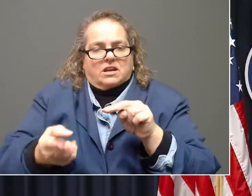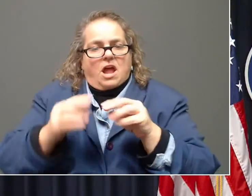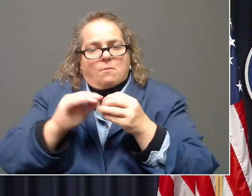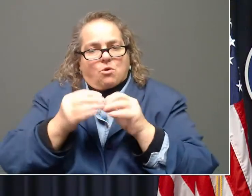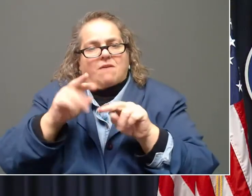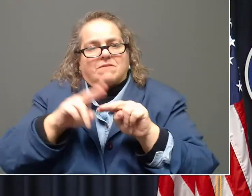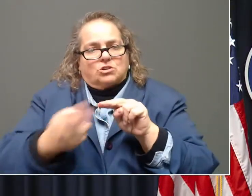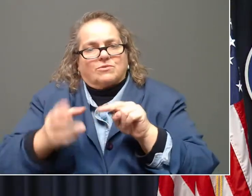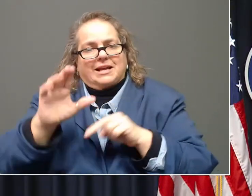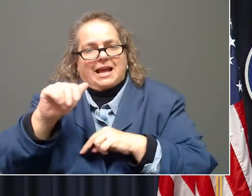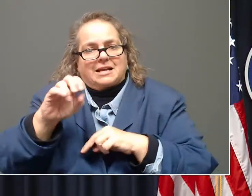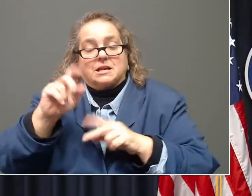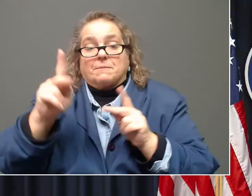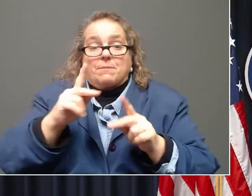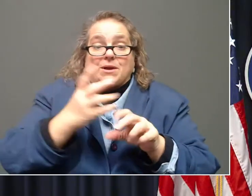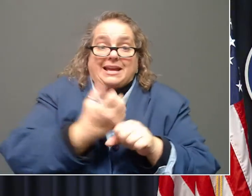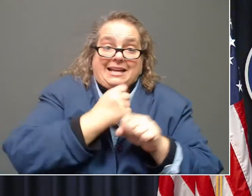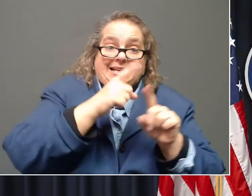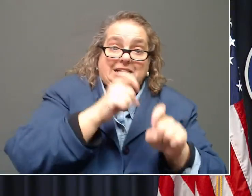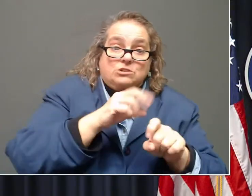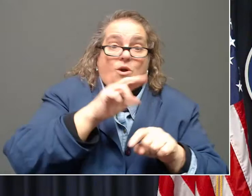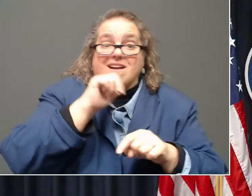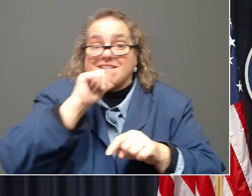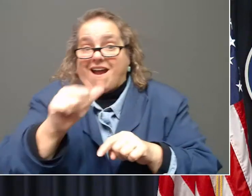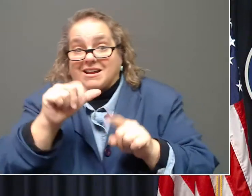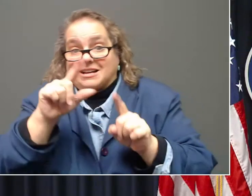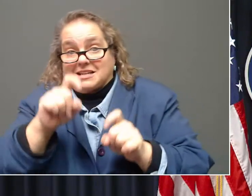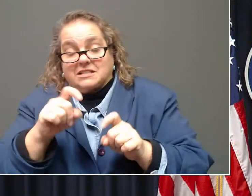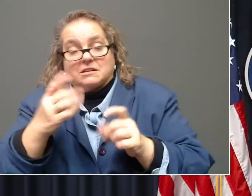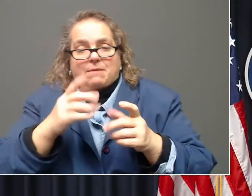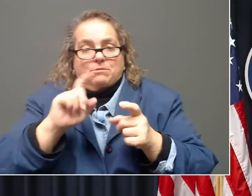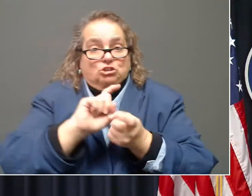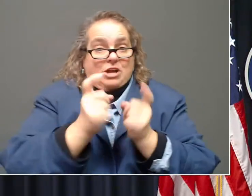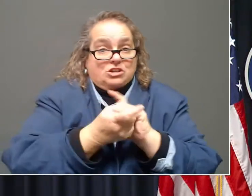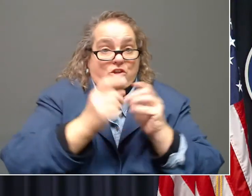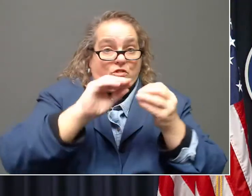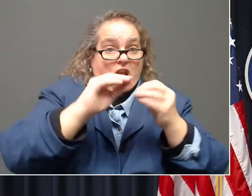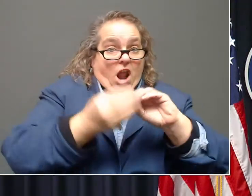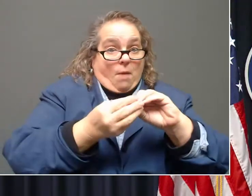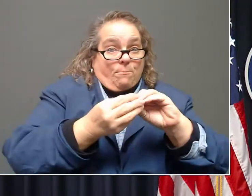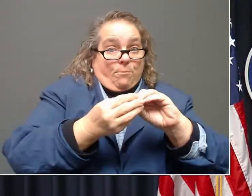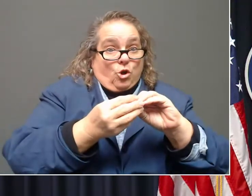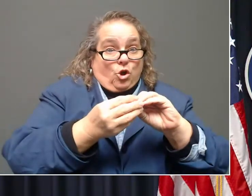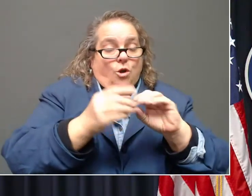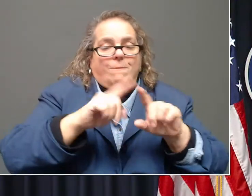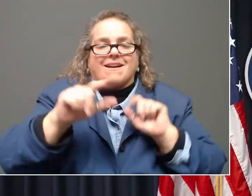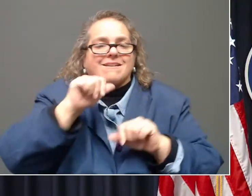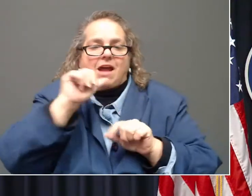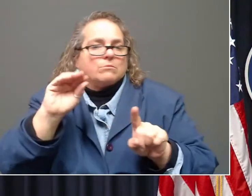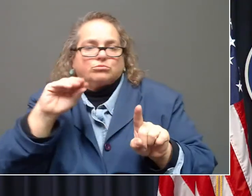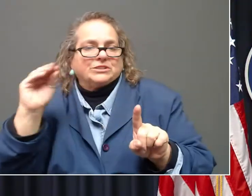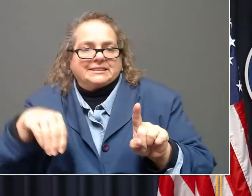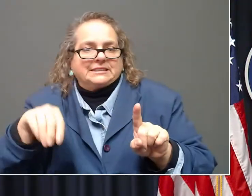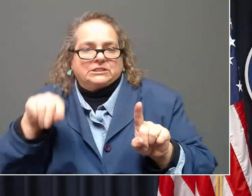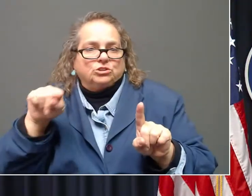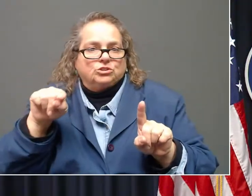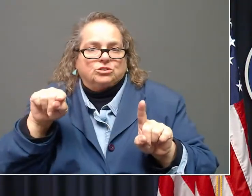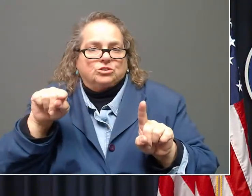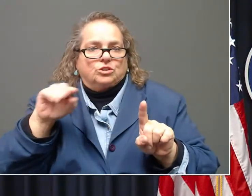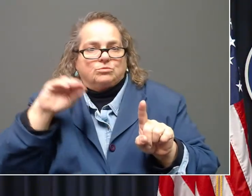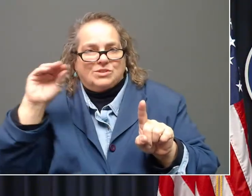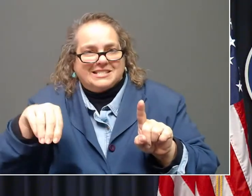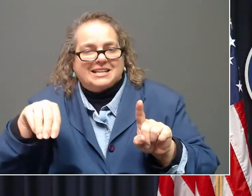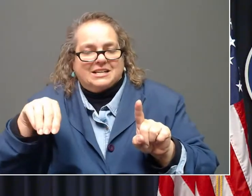us that the drop is real. Anything to add, Steve? The fact that the positivity is dropping, even if the numbers are going down,